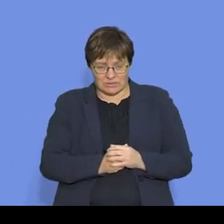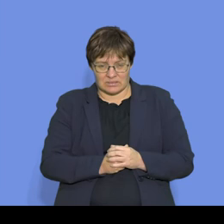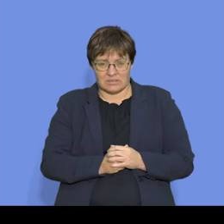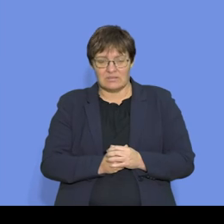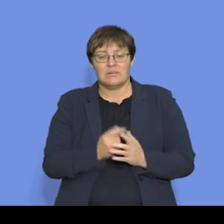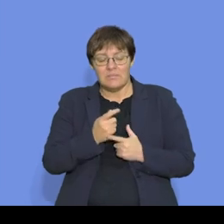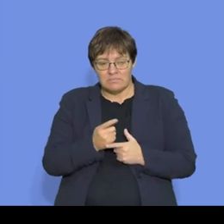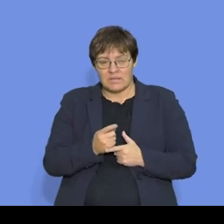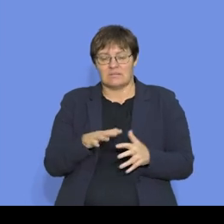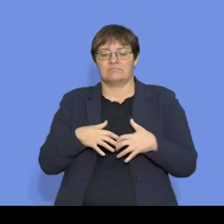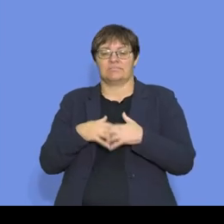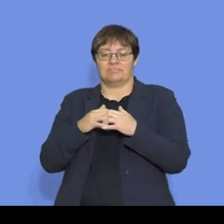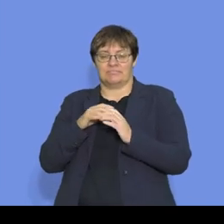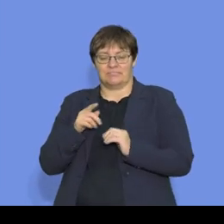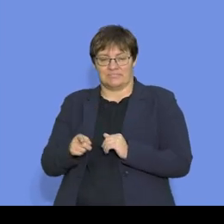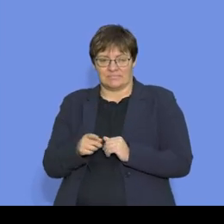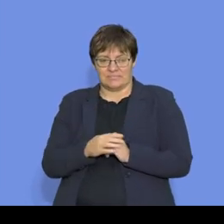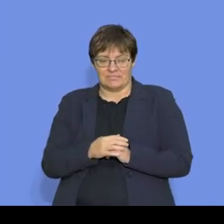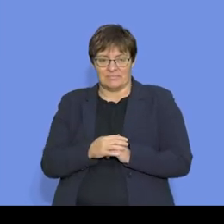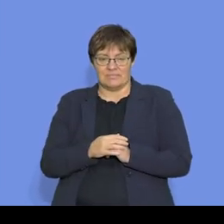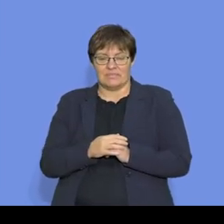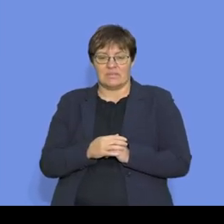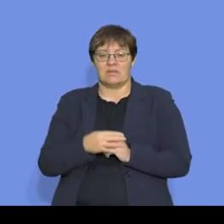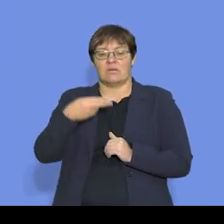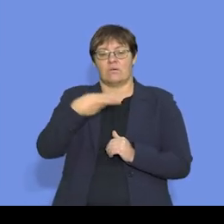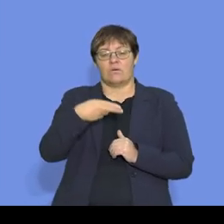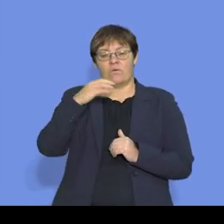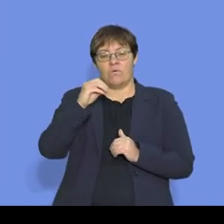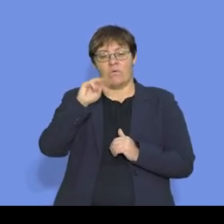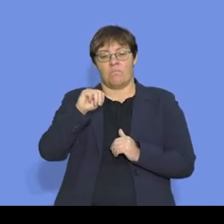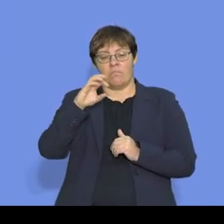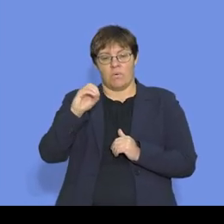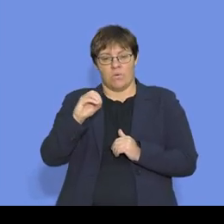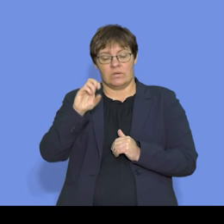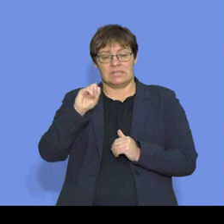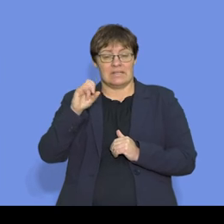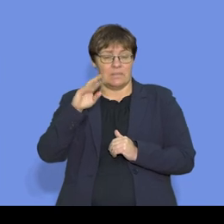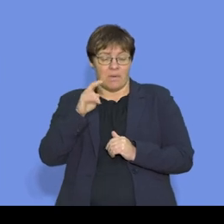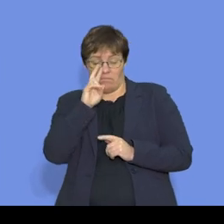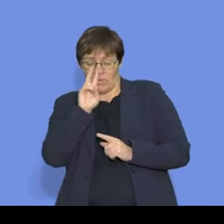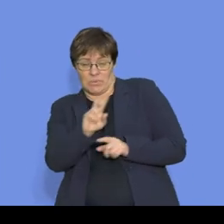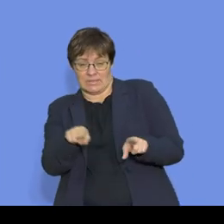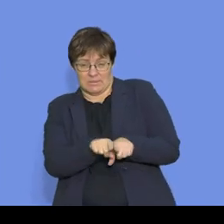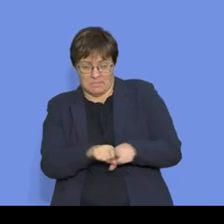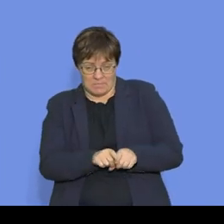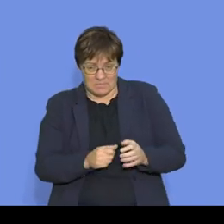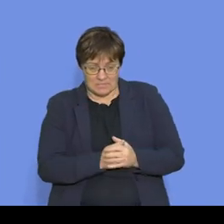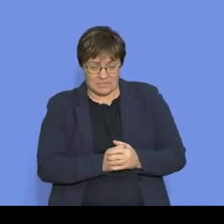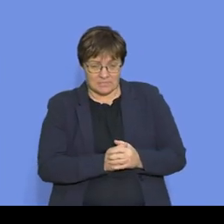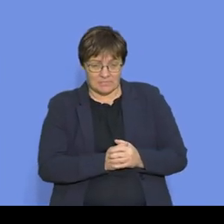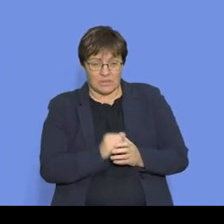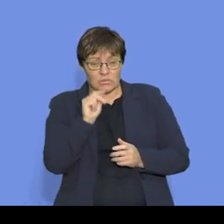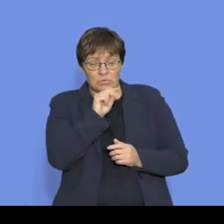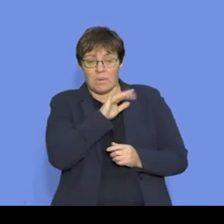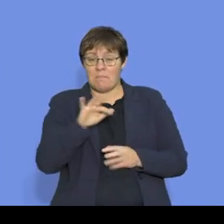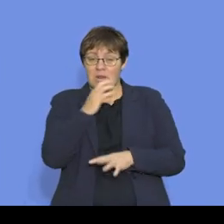on it. And this is a recreation of what Homo sediba actually looked like.